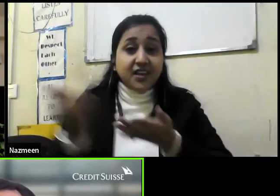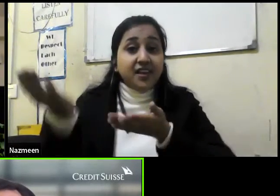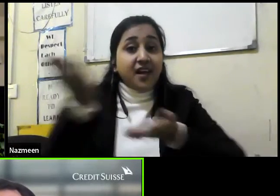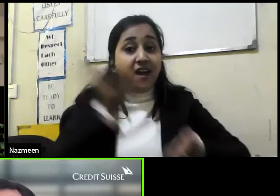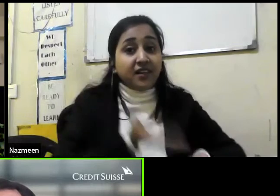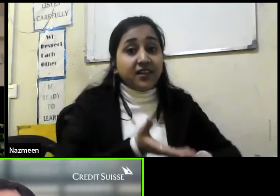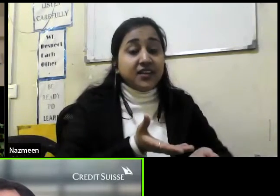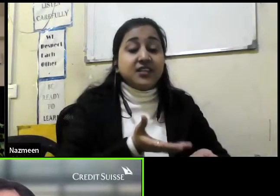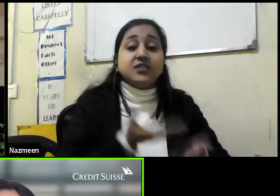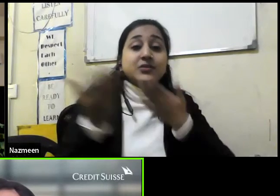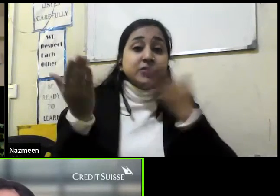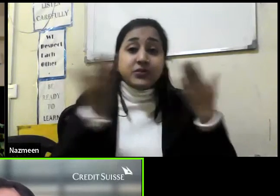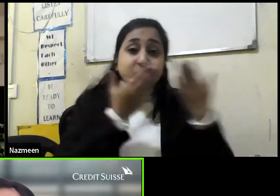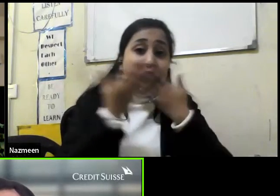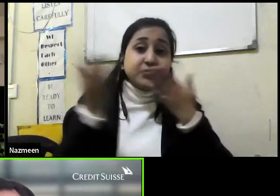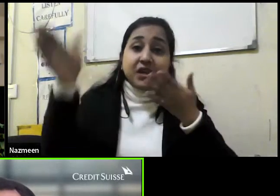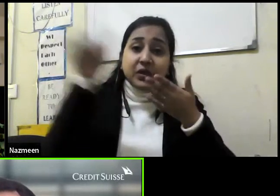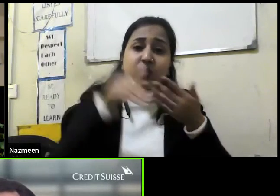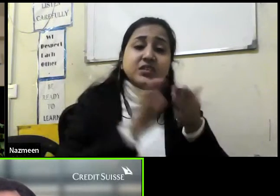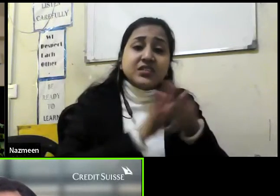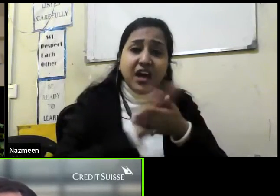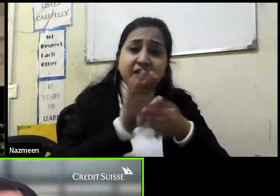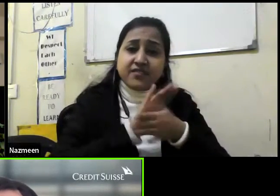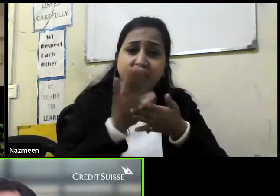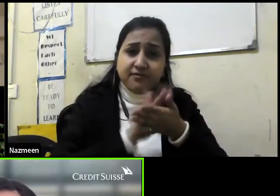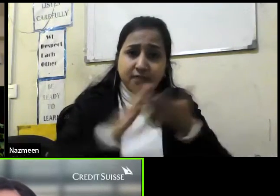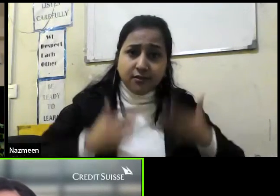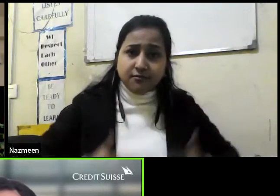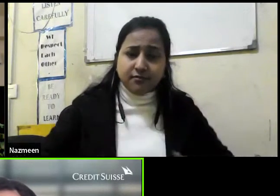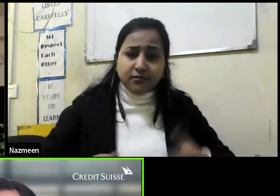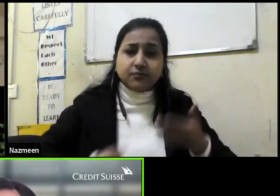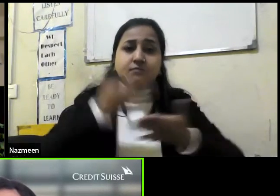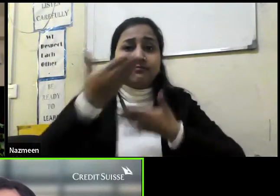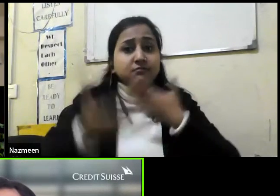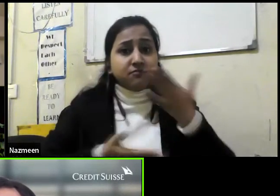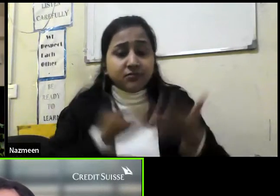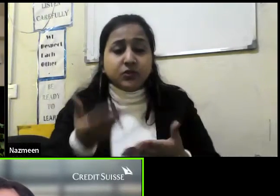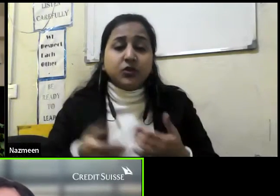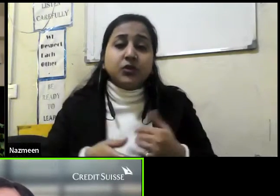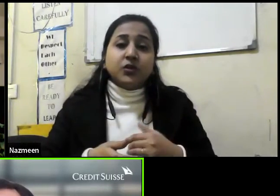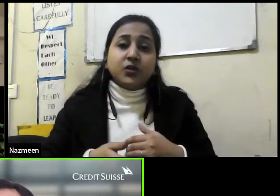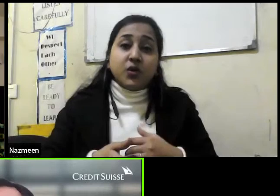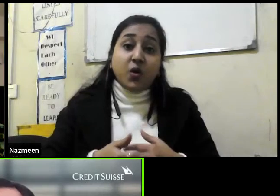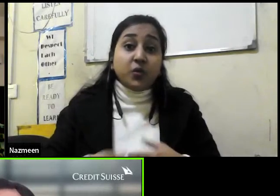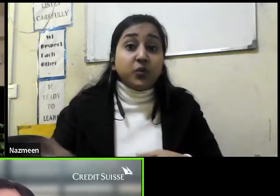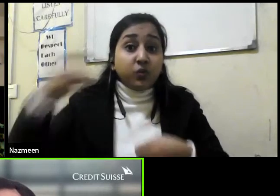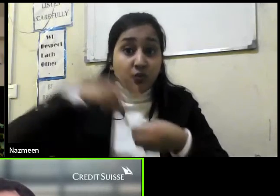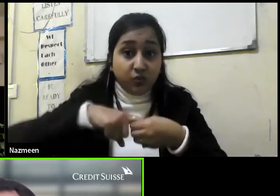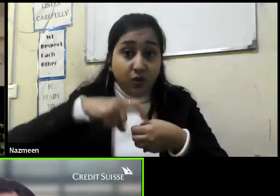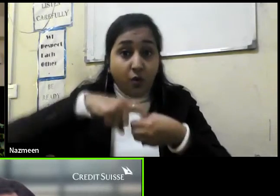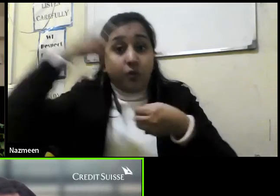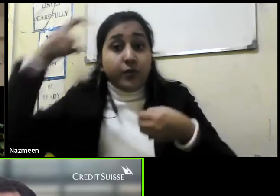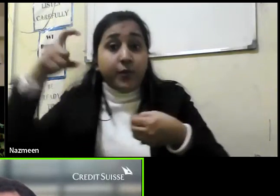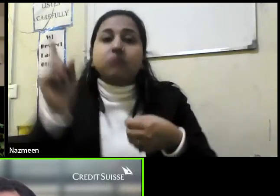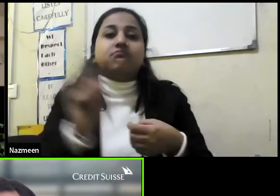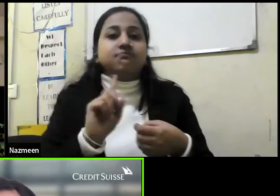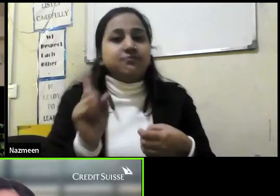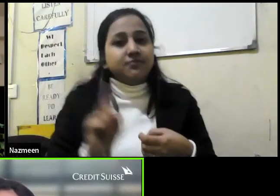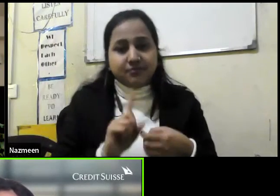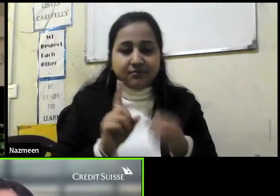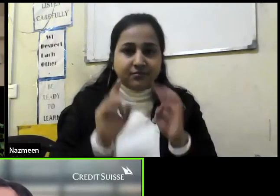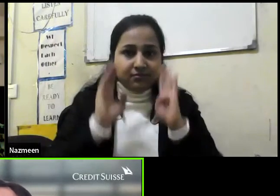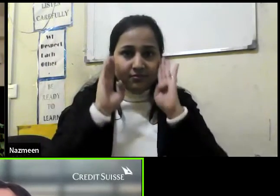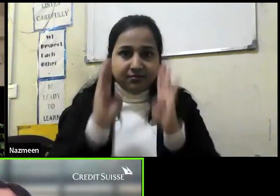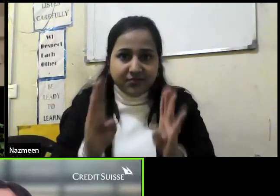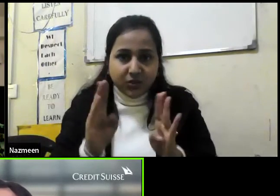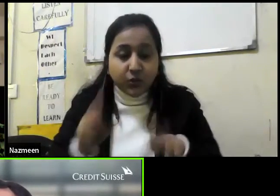schools, so that they continue, right? And they just don't drop out in the middle because of lack of certain facilities that are available